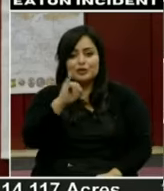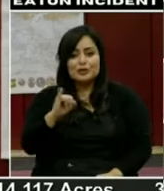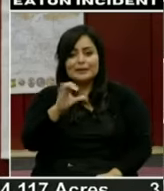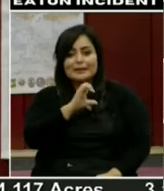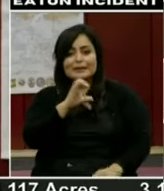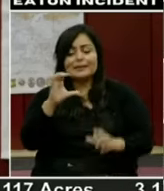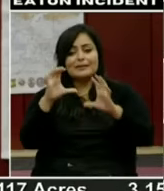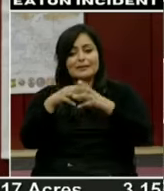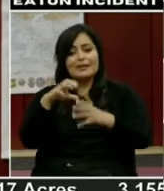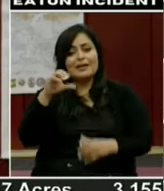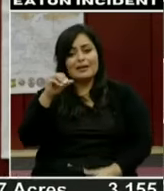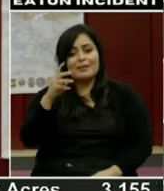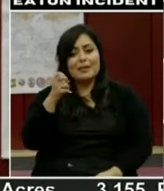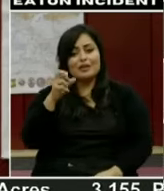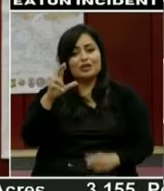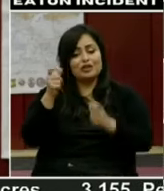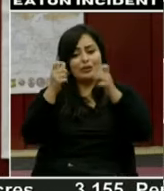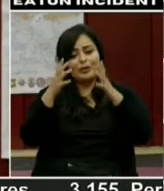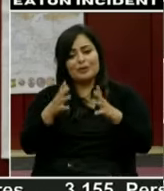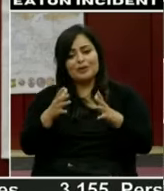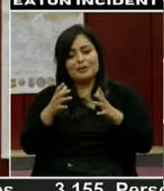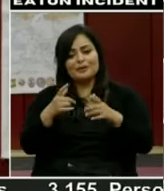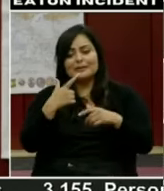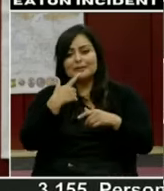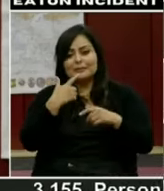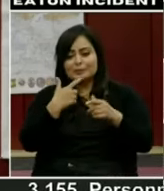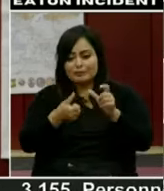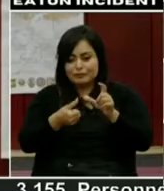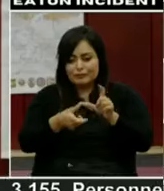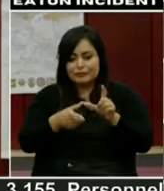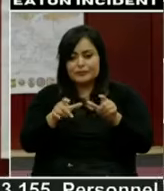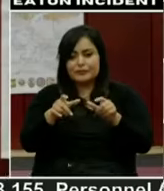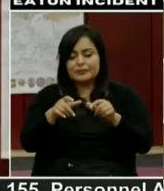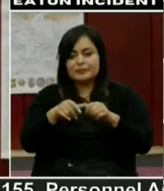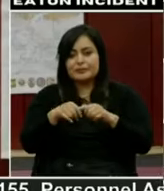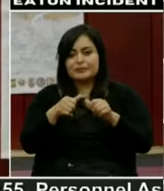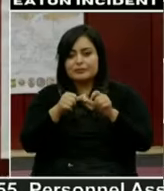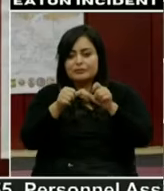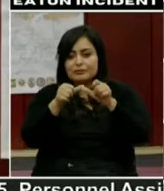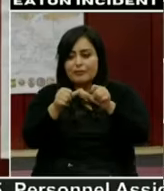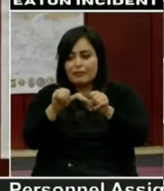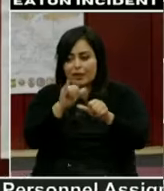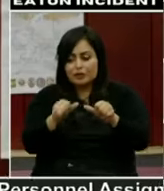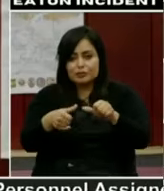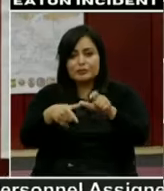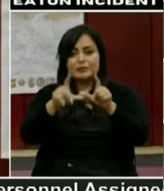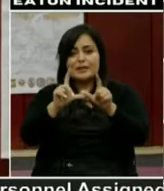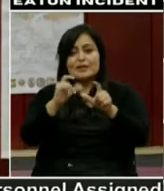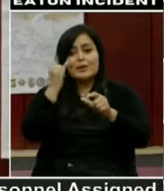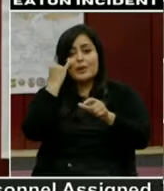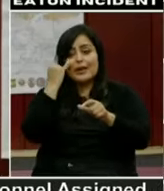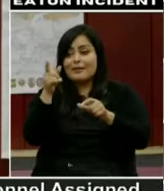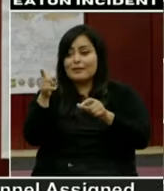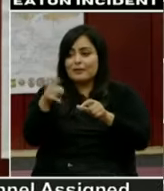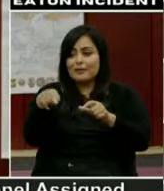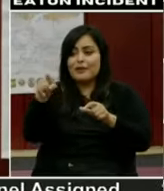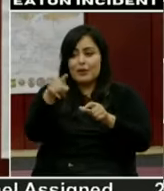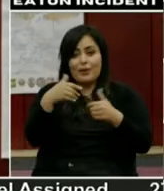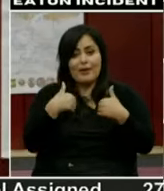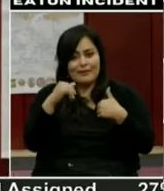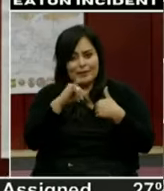a moratorium on non-renewals for insurance. So if you have it, you're safe for a year, for